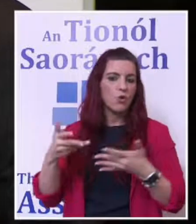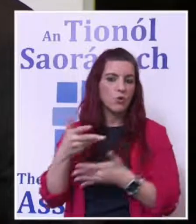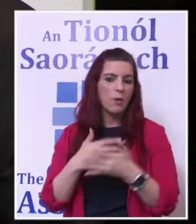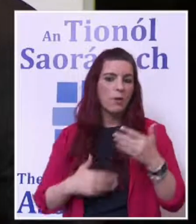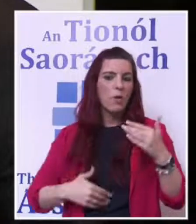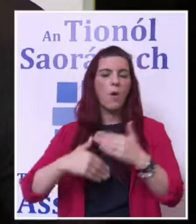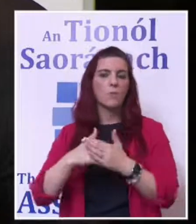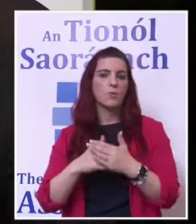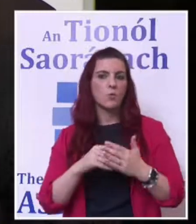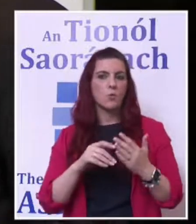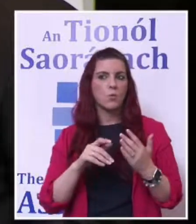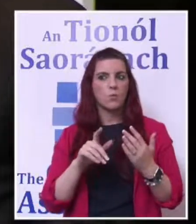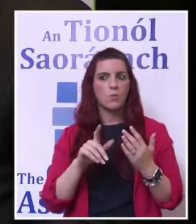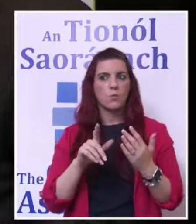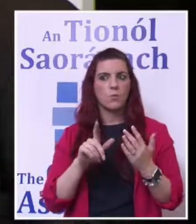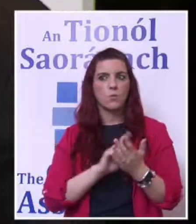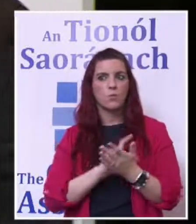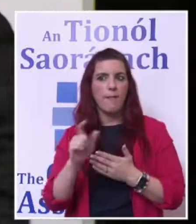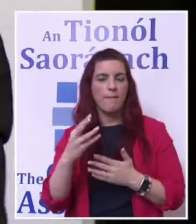to 12:40. Thank you.